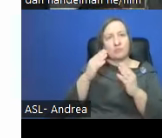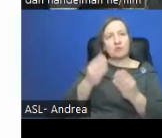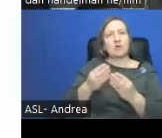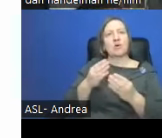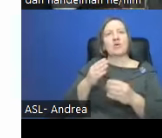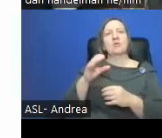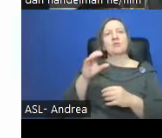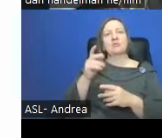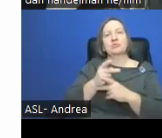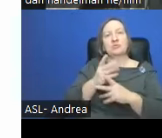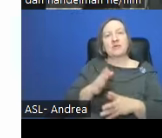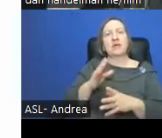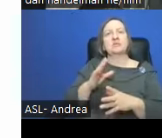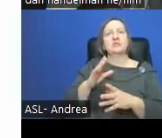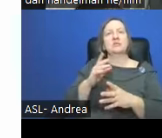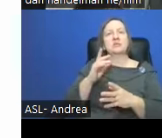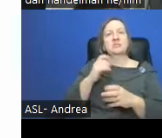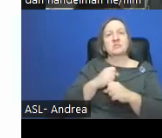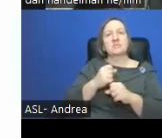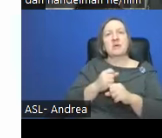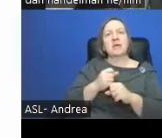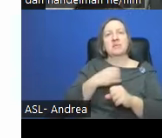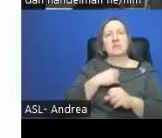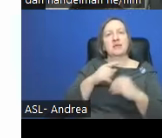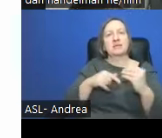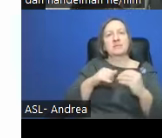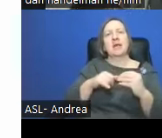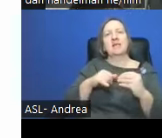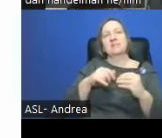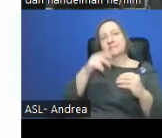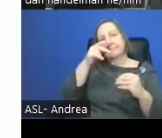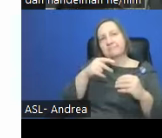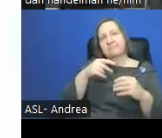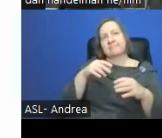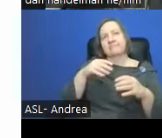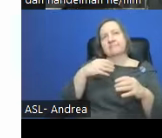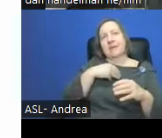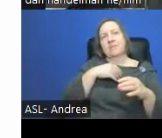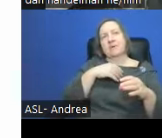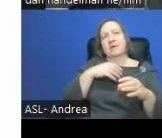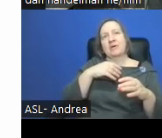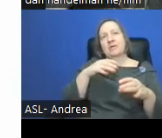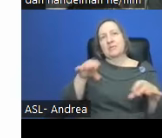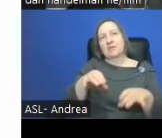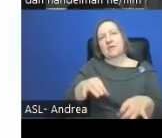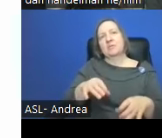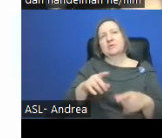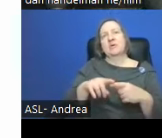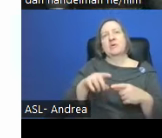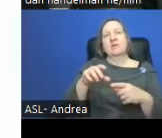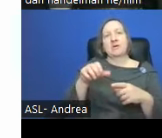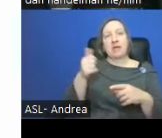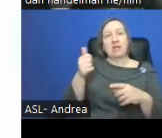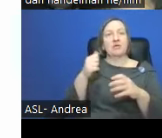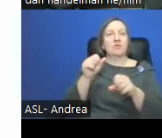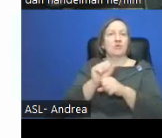or other work rule violations, comma, responsible unit managers, which we were going to define, but we couldn't find a definition anywhere, are responsible for intake and